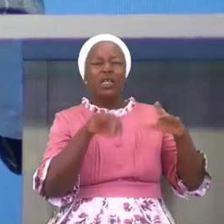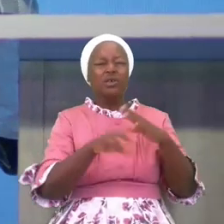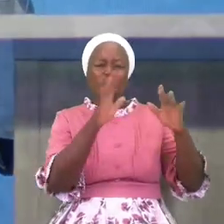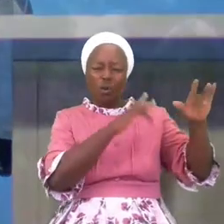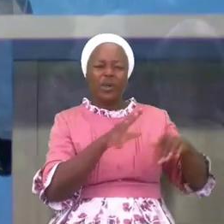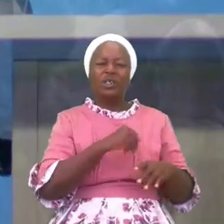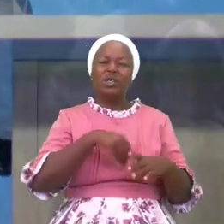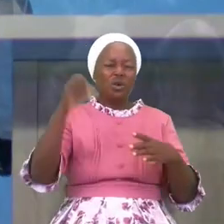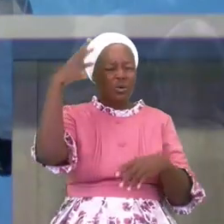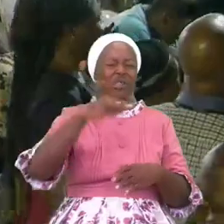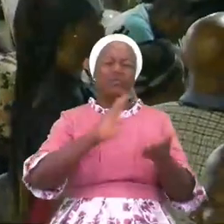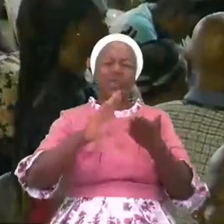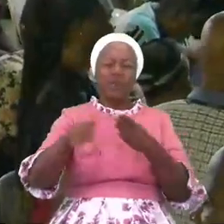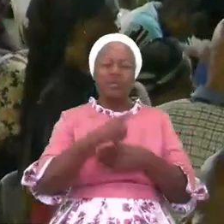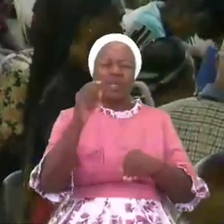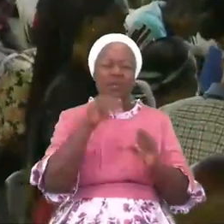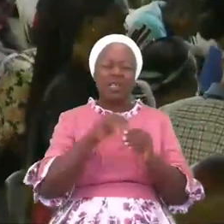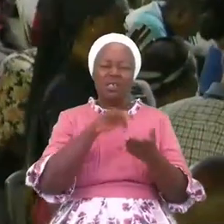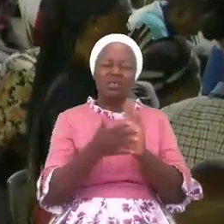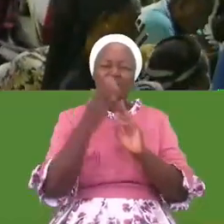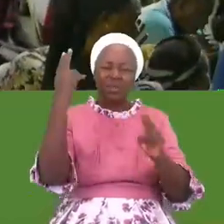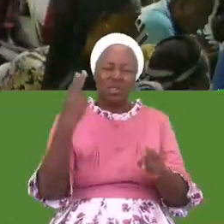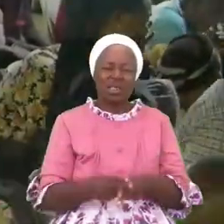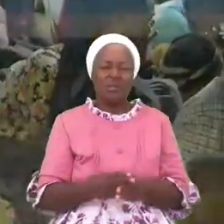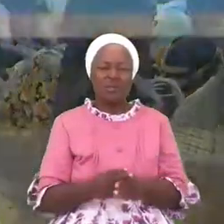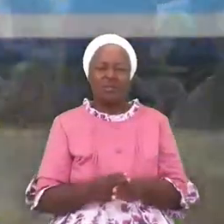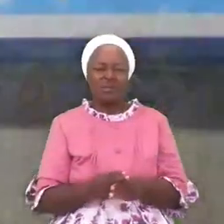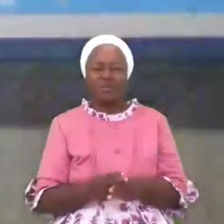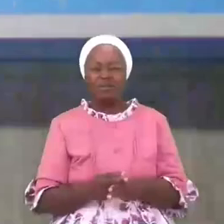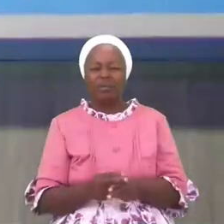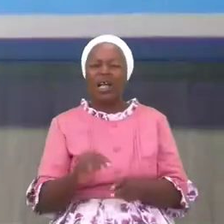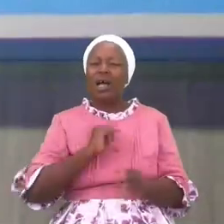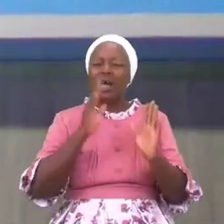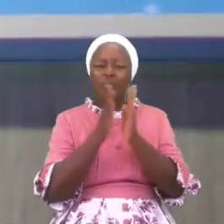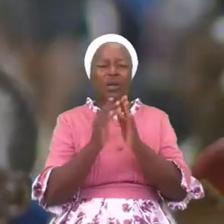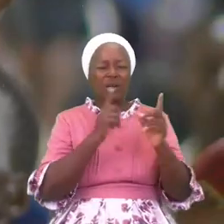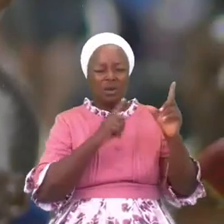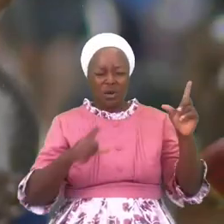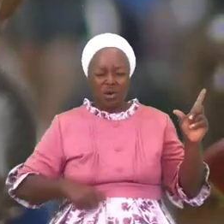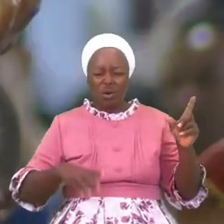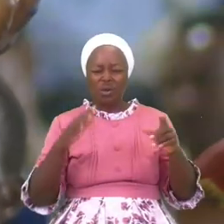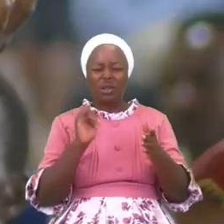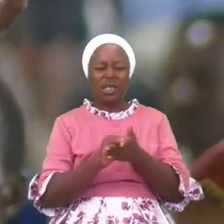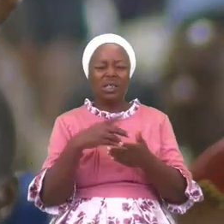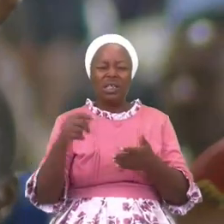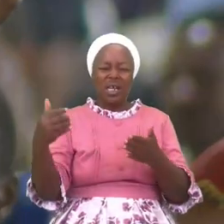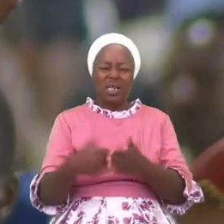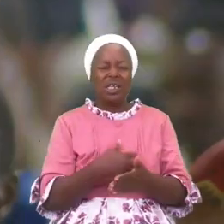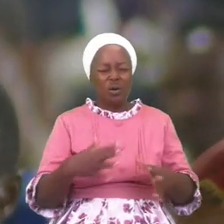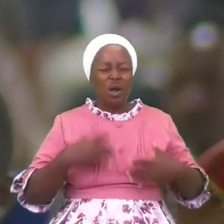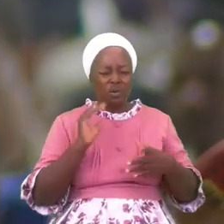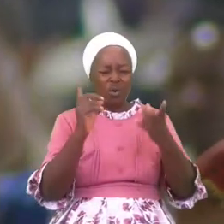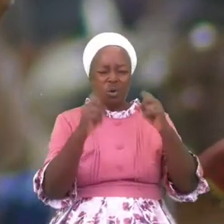Jesus' name. I pray, Lord, the new life will come to them right now. I pray the evidence